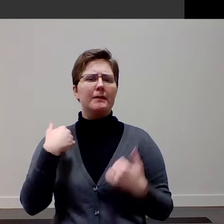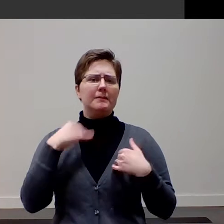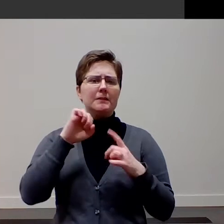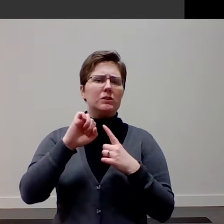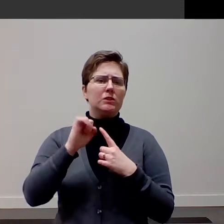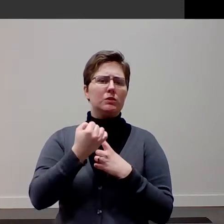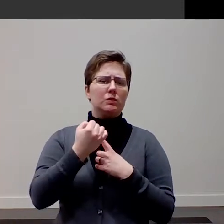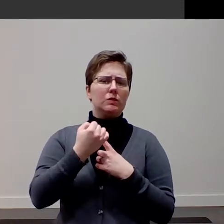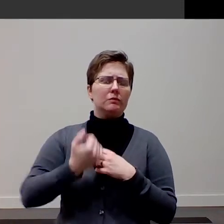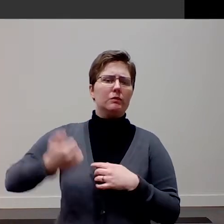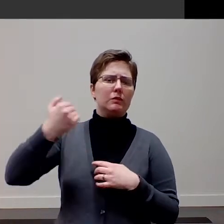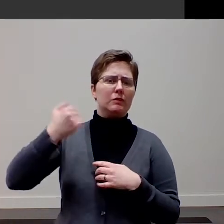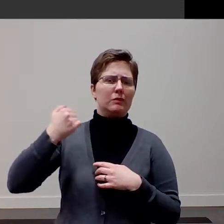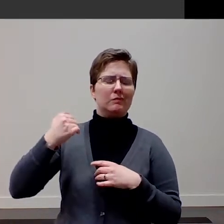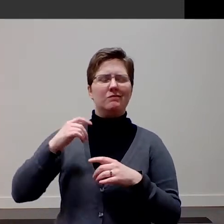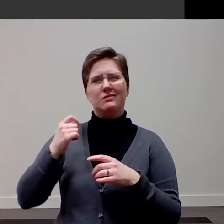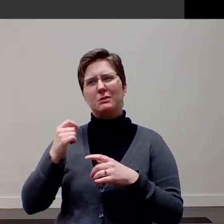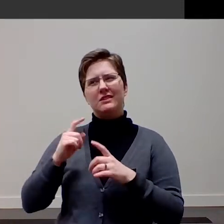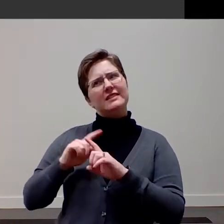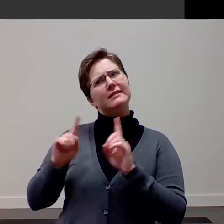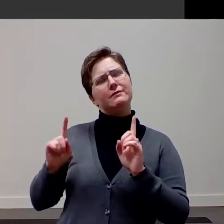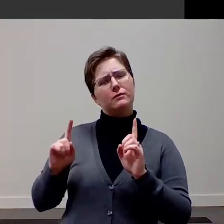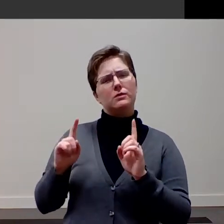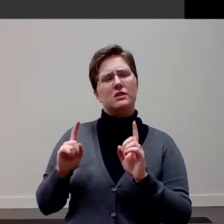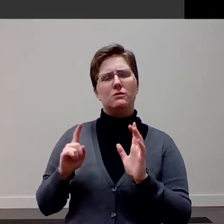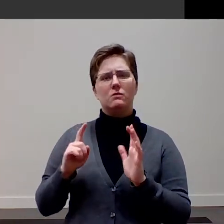situation before, but a little bit different